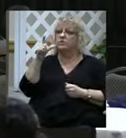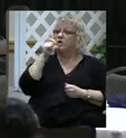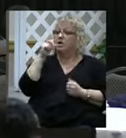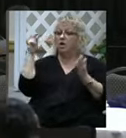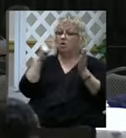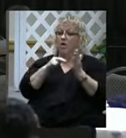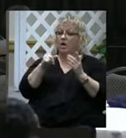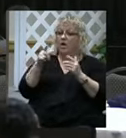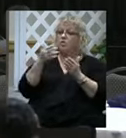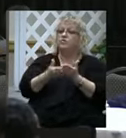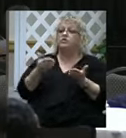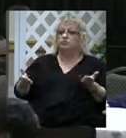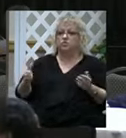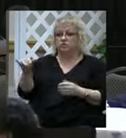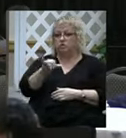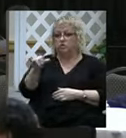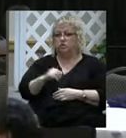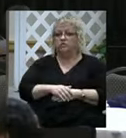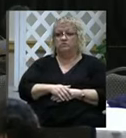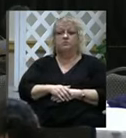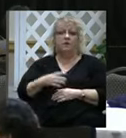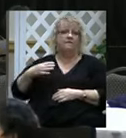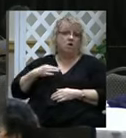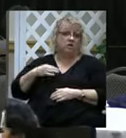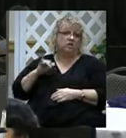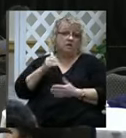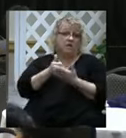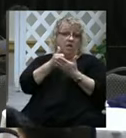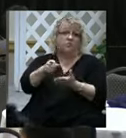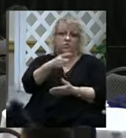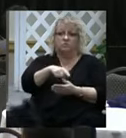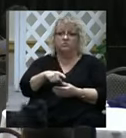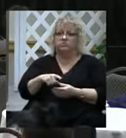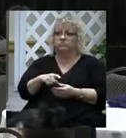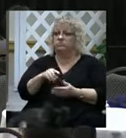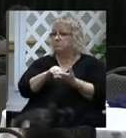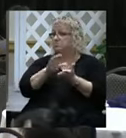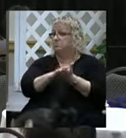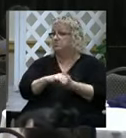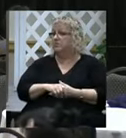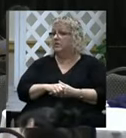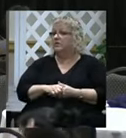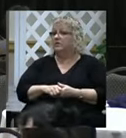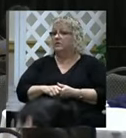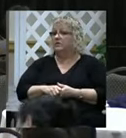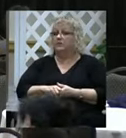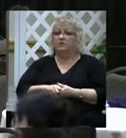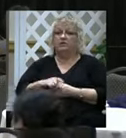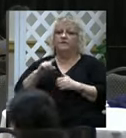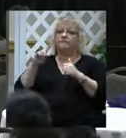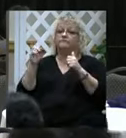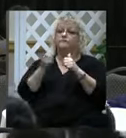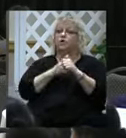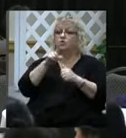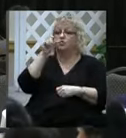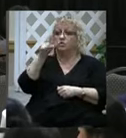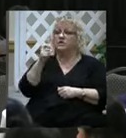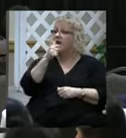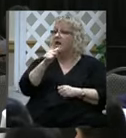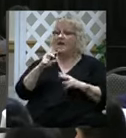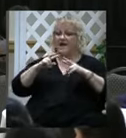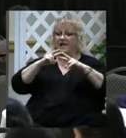at them as a resource. If they're volunteer, that could help. So something to put in your toolkit. And then as to the first part of that question, has there been an